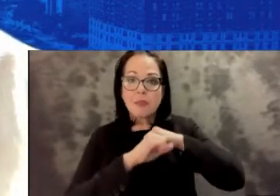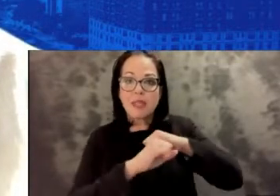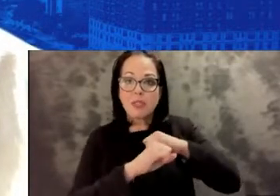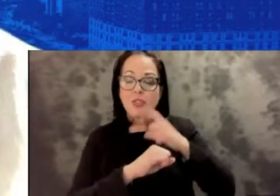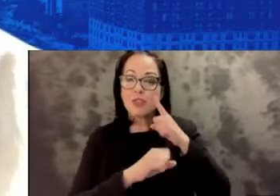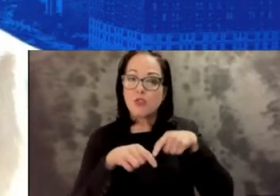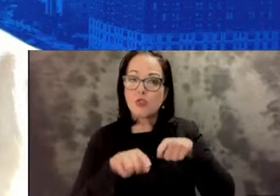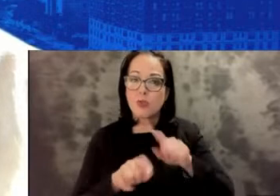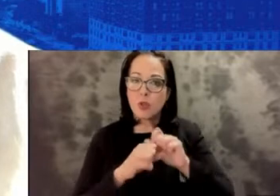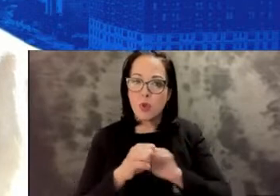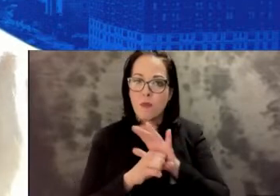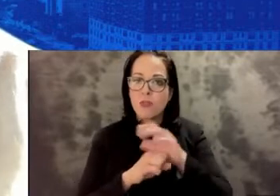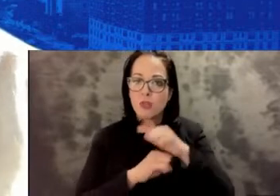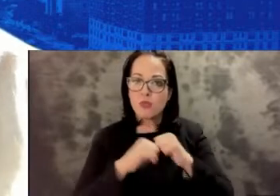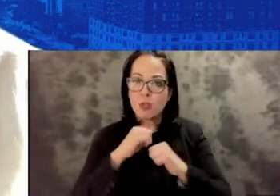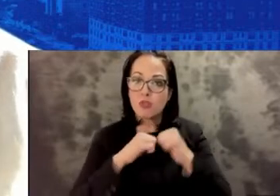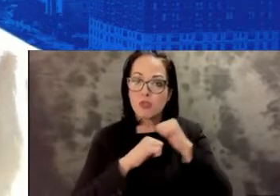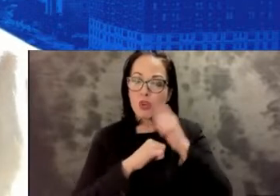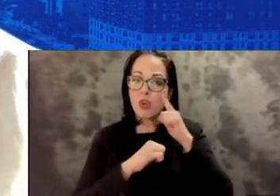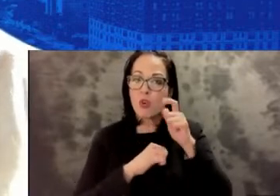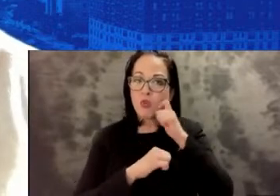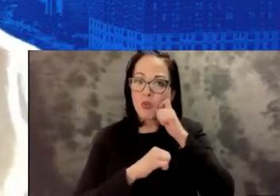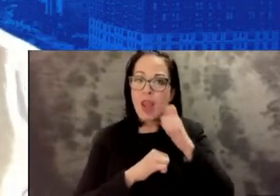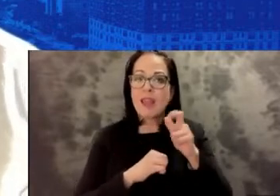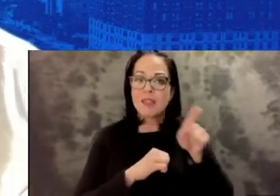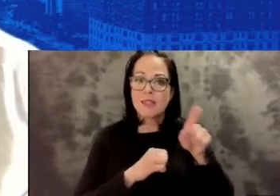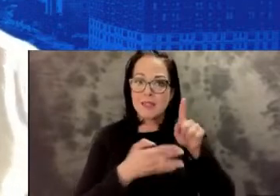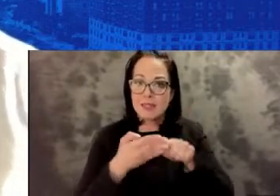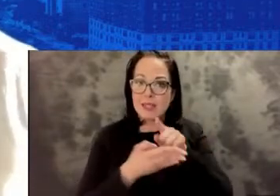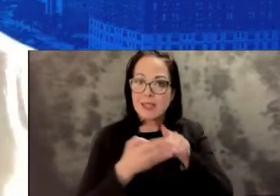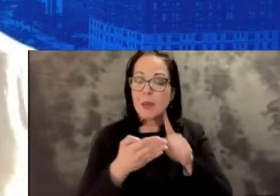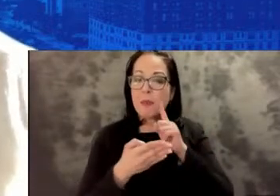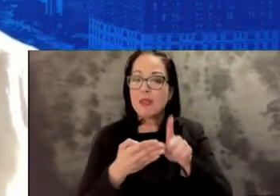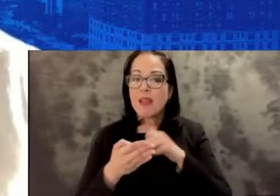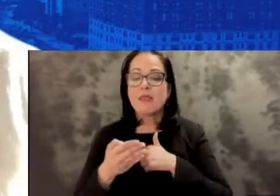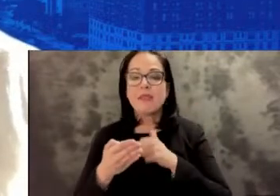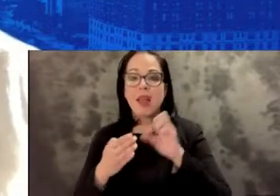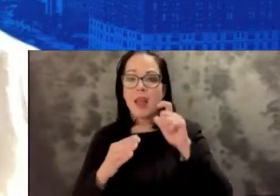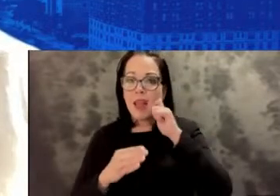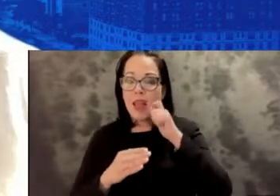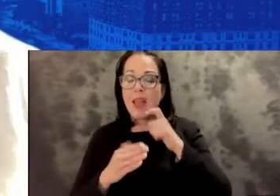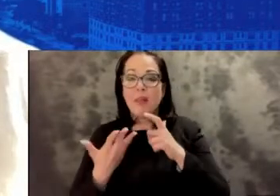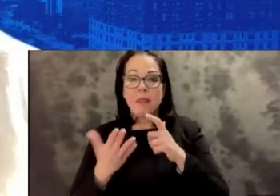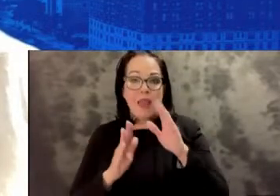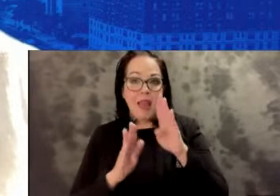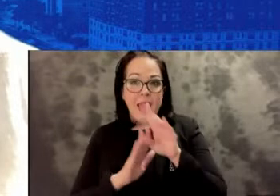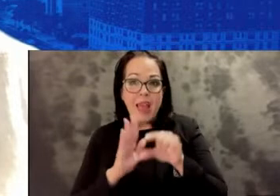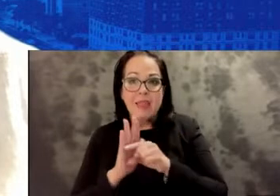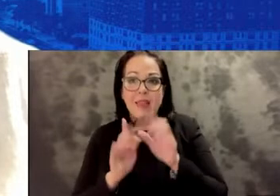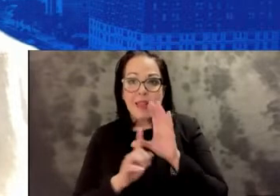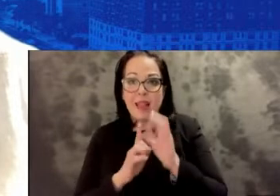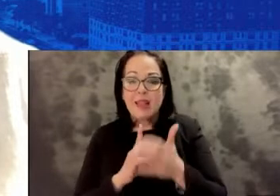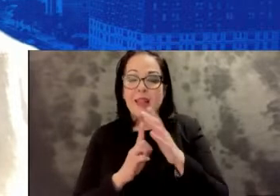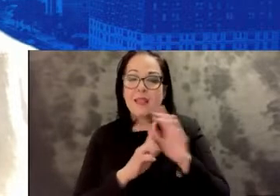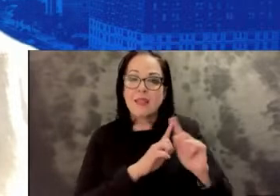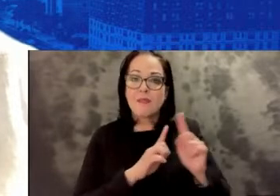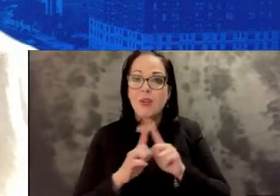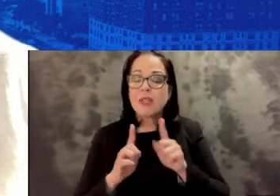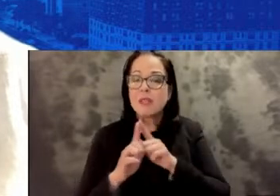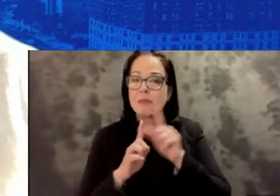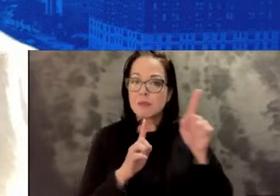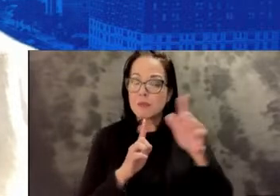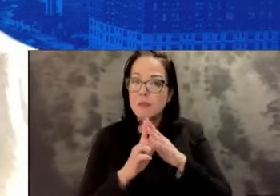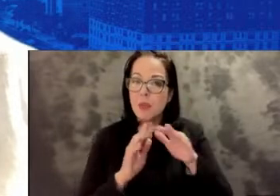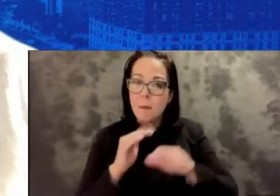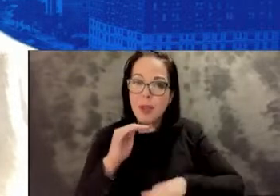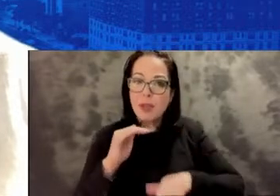COVID-19, racism has limited racial and ethnic minorities' equitable access to testing, treatment, and vaccines, and